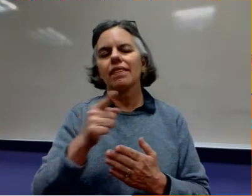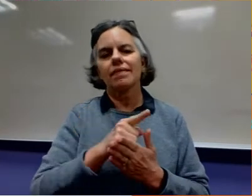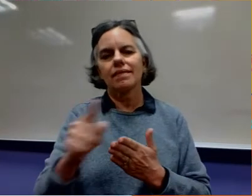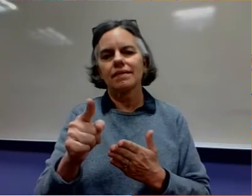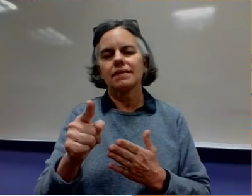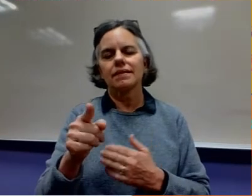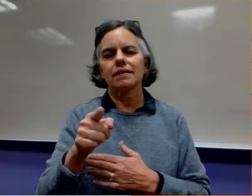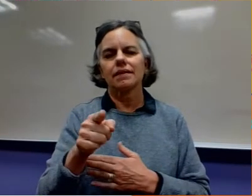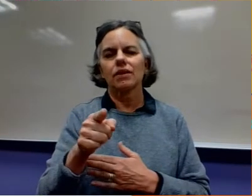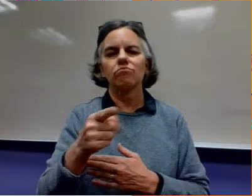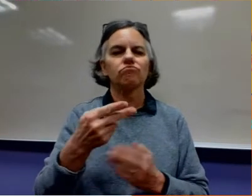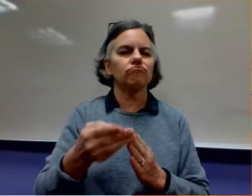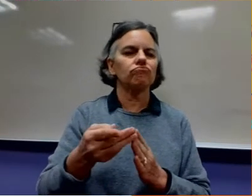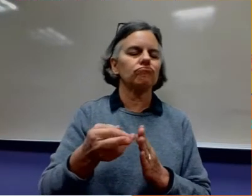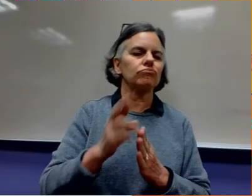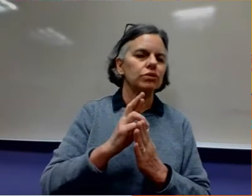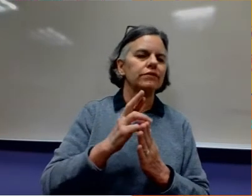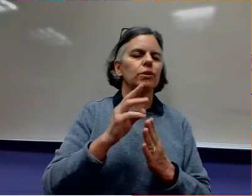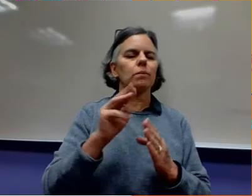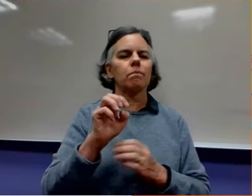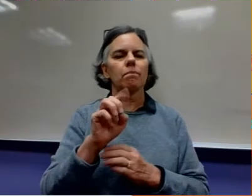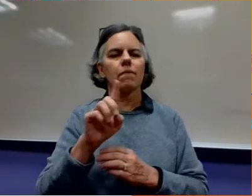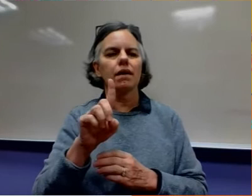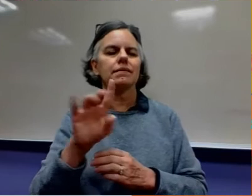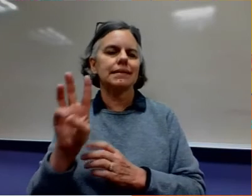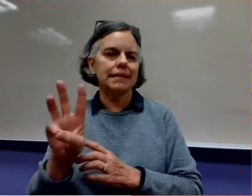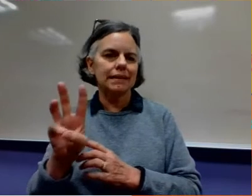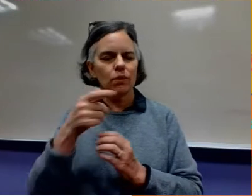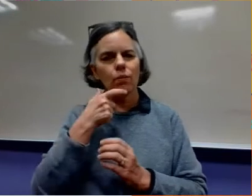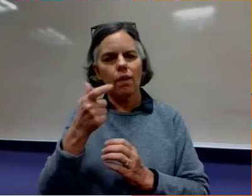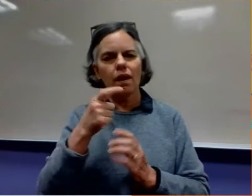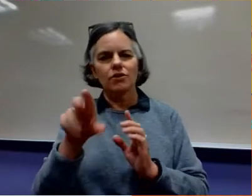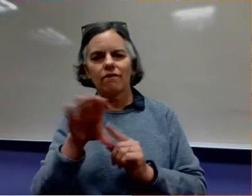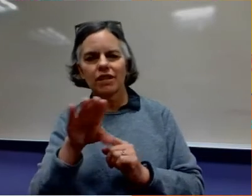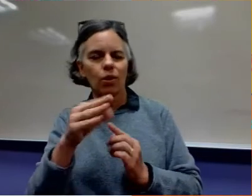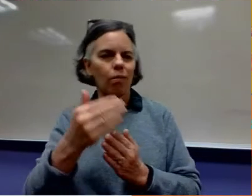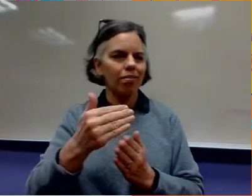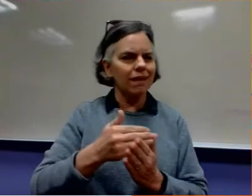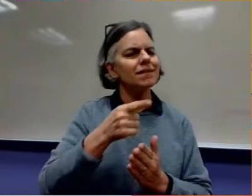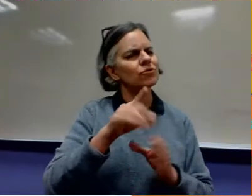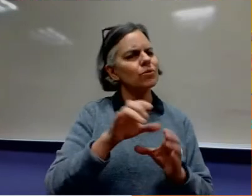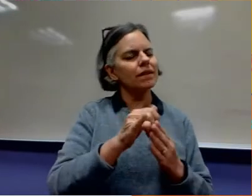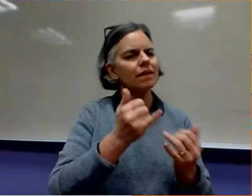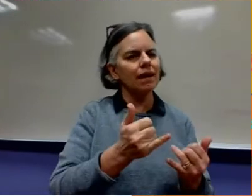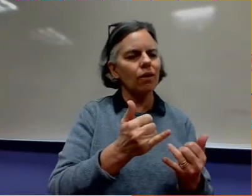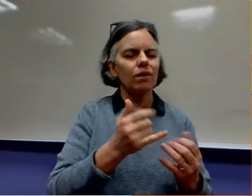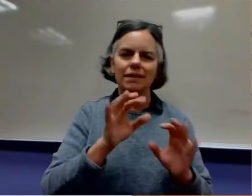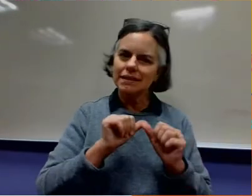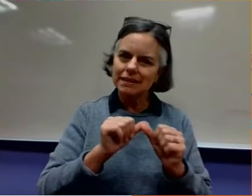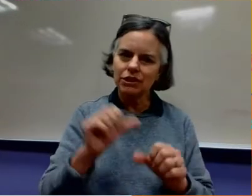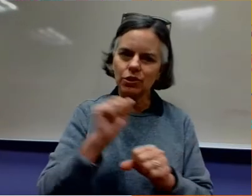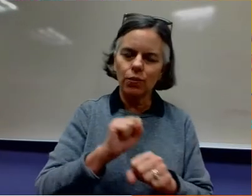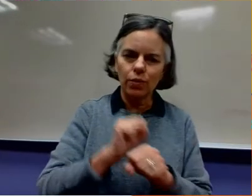for this week. Preview Module 6, watch the video lesson, you're doing that now. Continue working on your connect